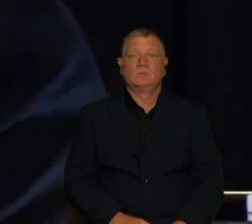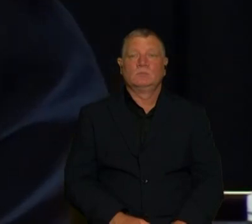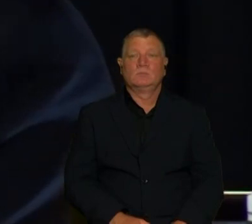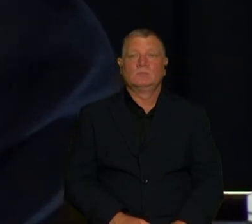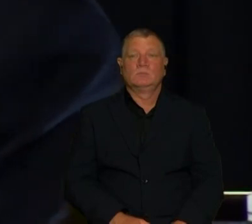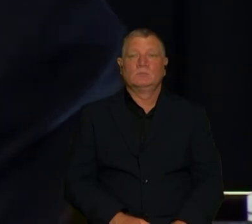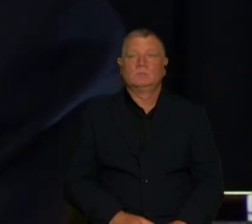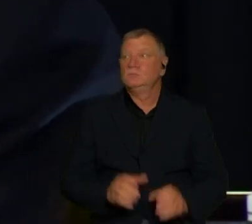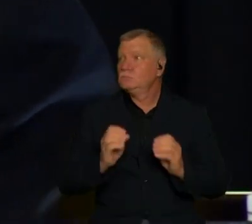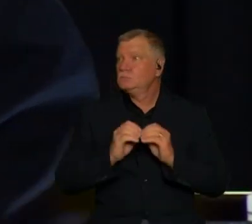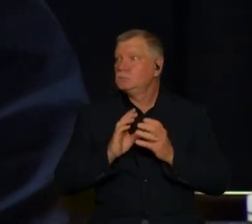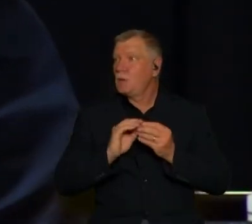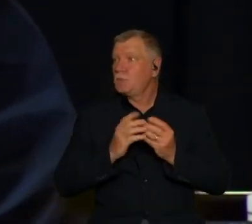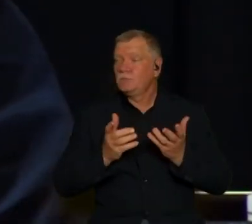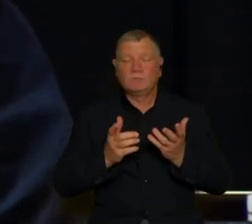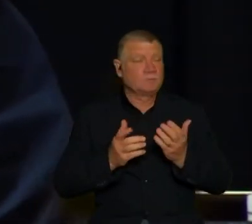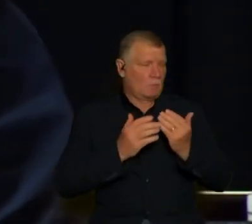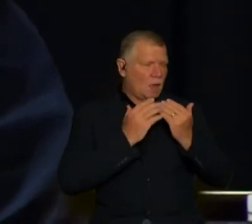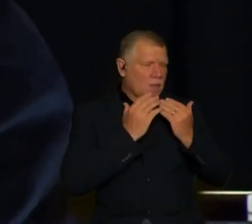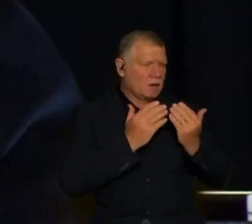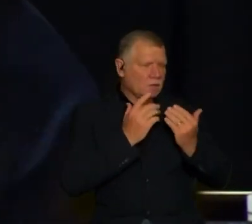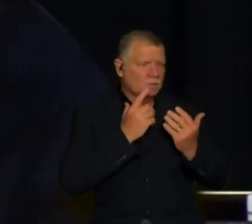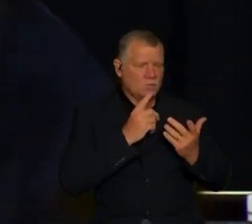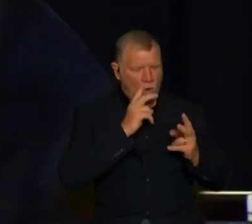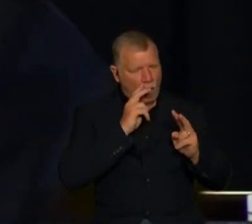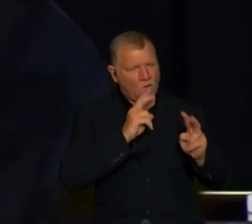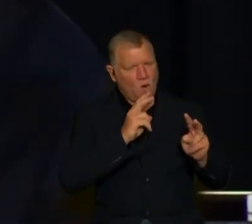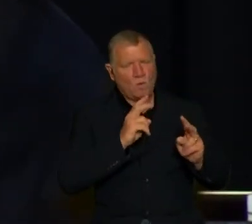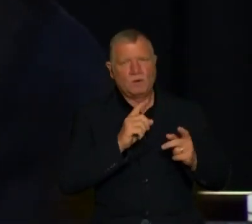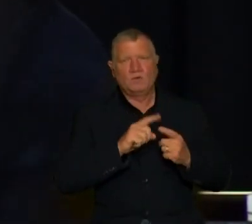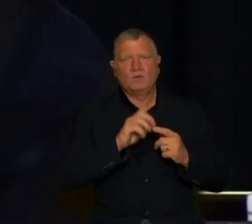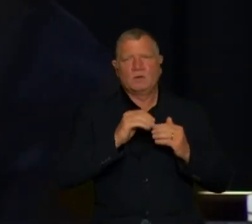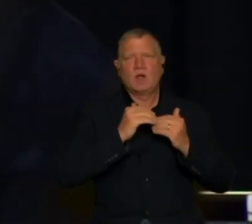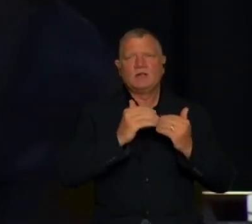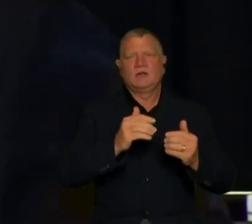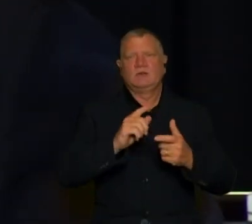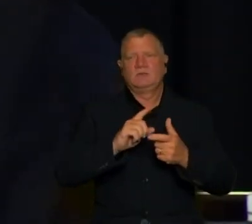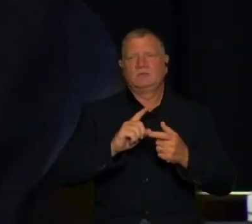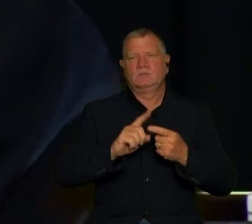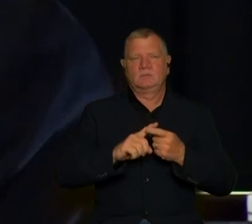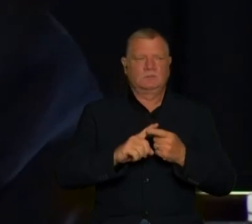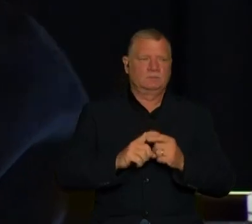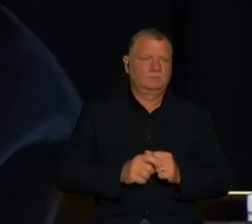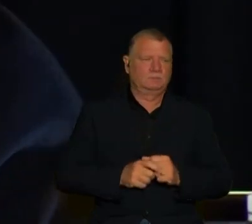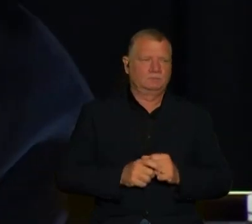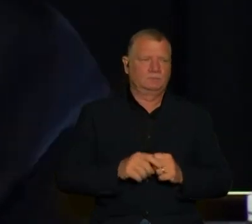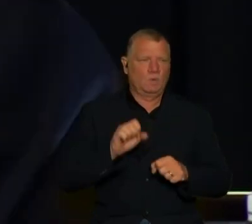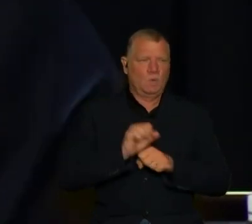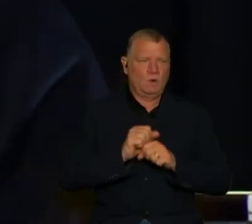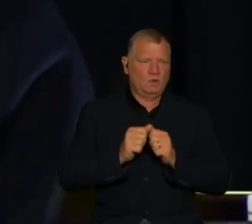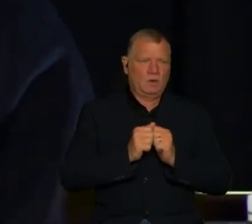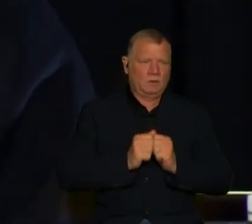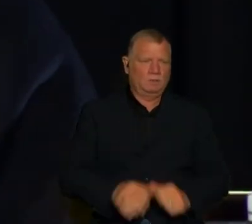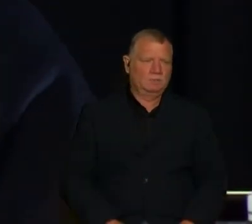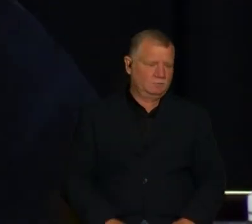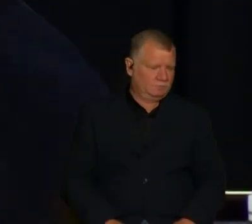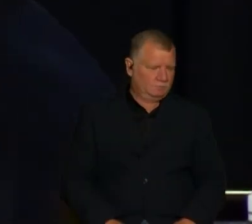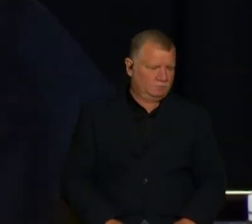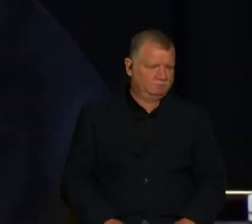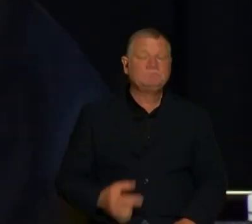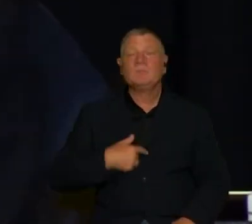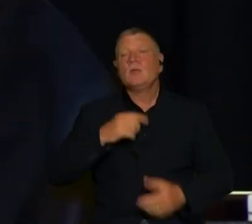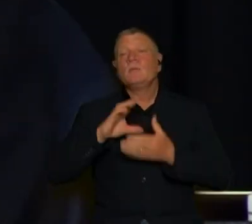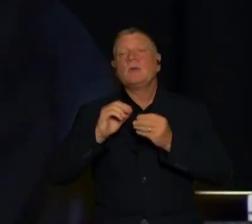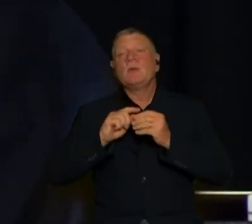make any comments? Well, thank you so much. We'll look forward to continuing to work together. As I mentioned